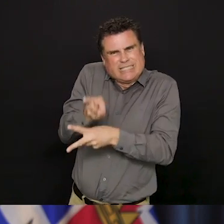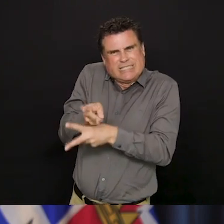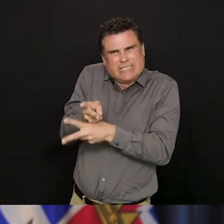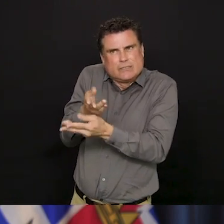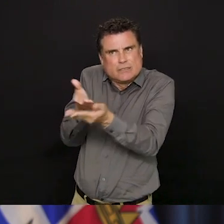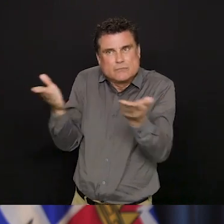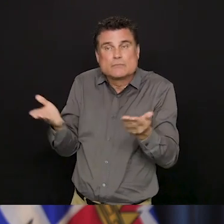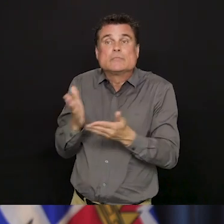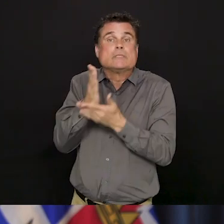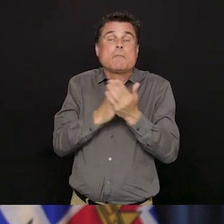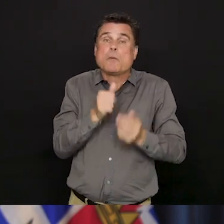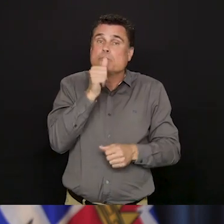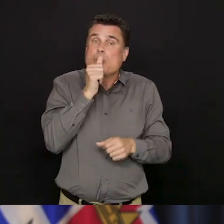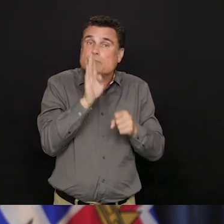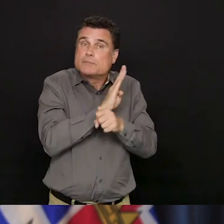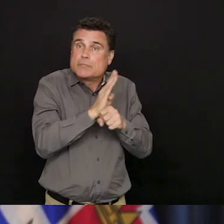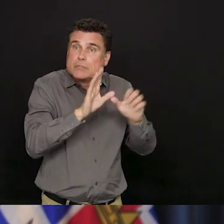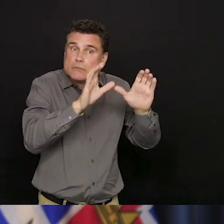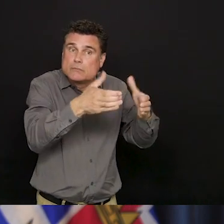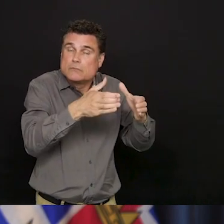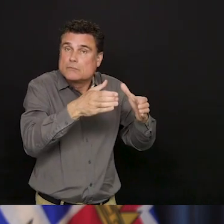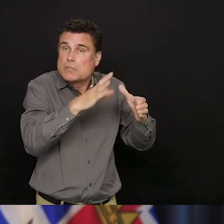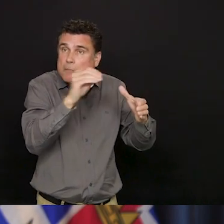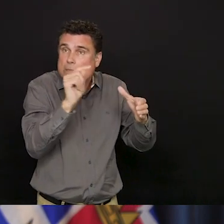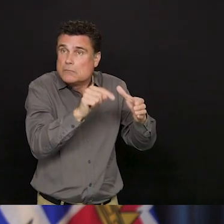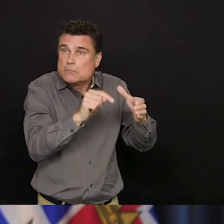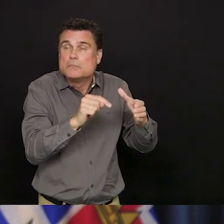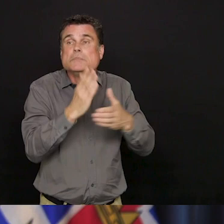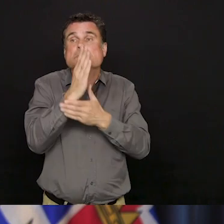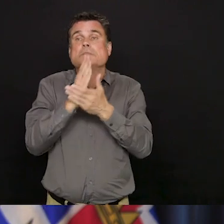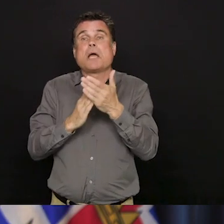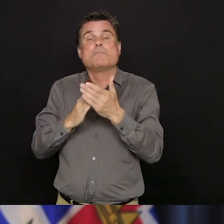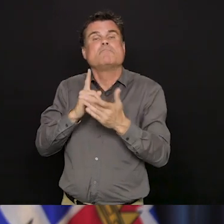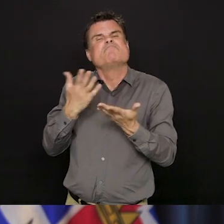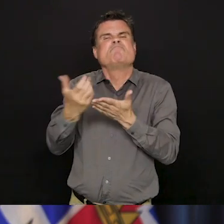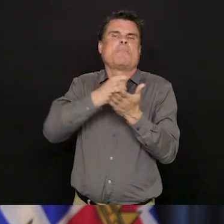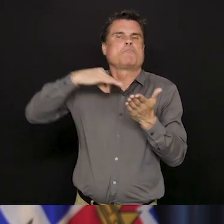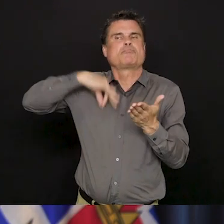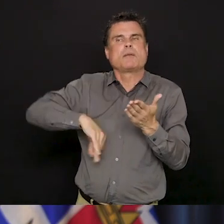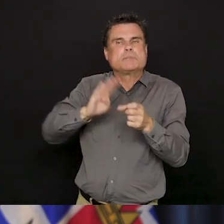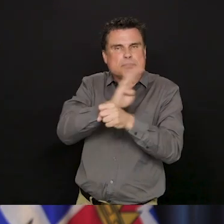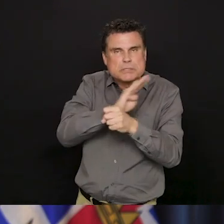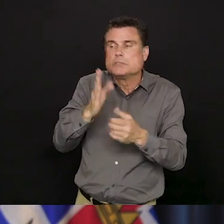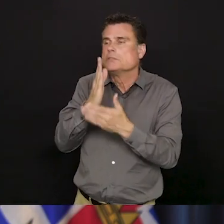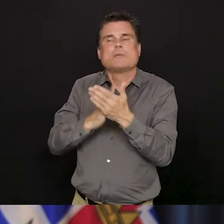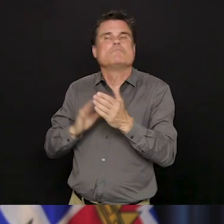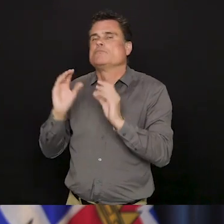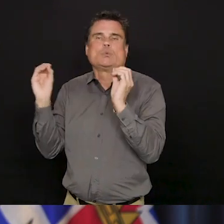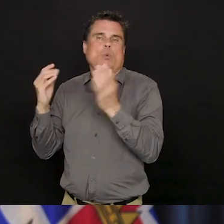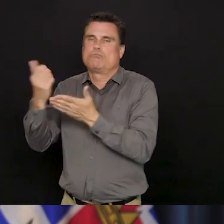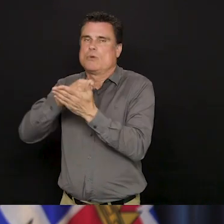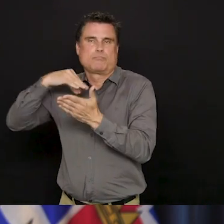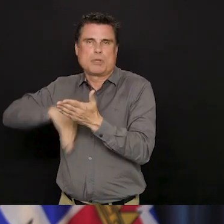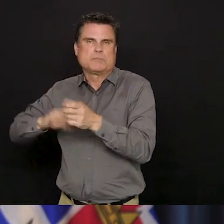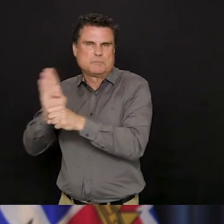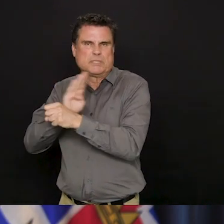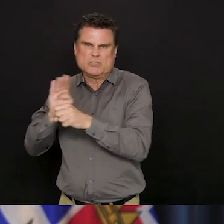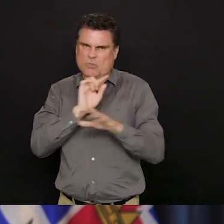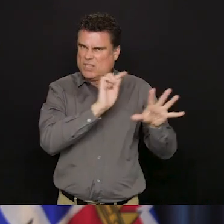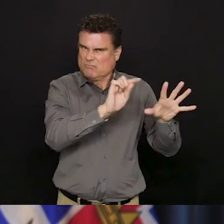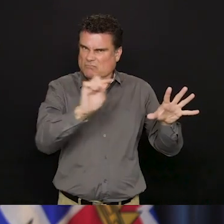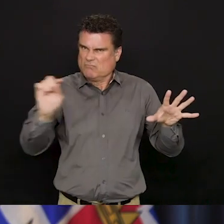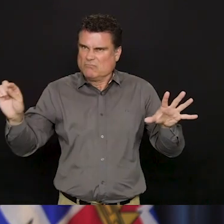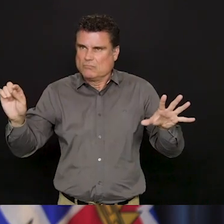some health authority owned and operated ones, there are nonprofit ones, there are for-profit ones, but they're all All 29,000 of those beds are